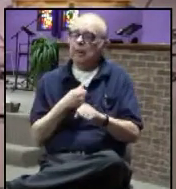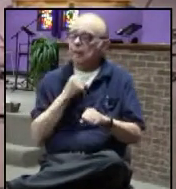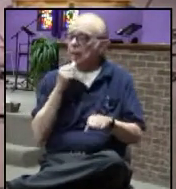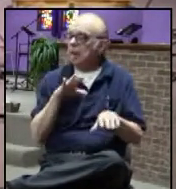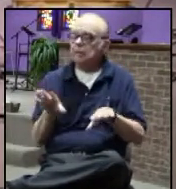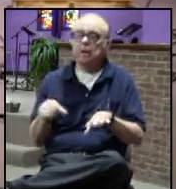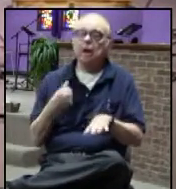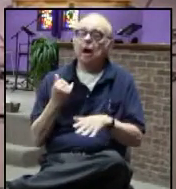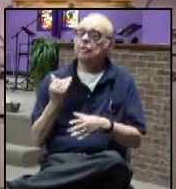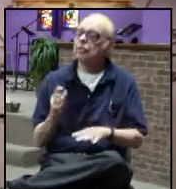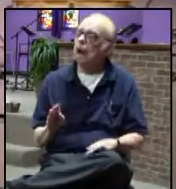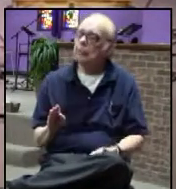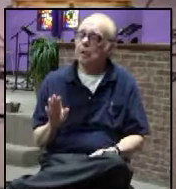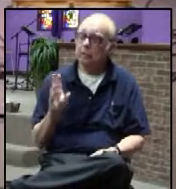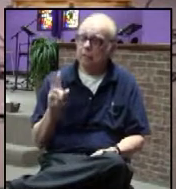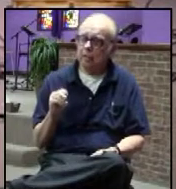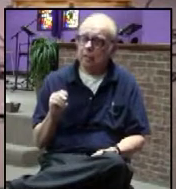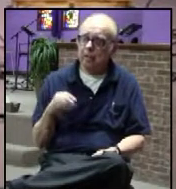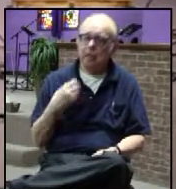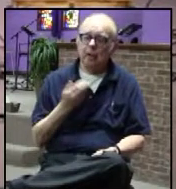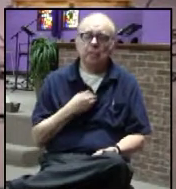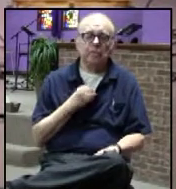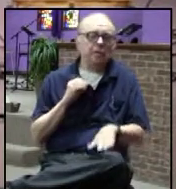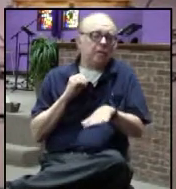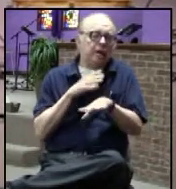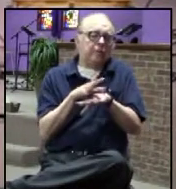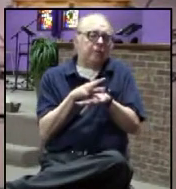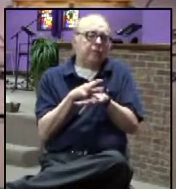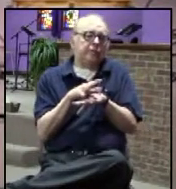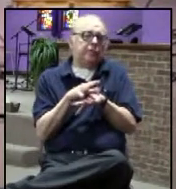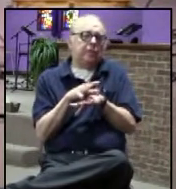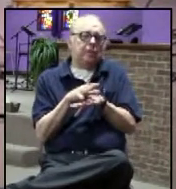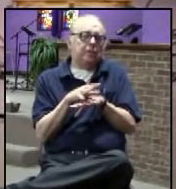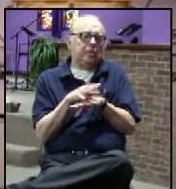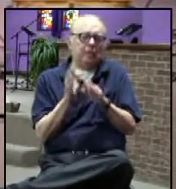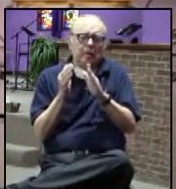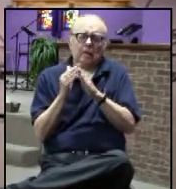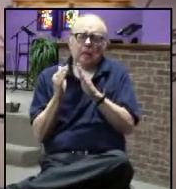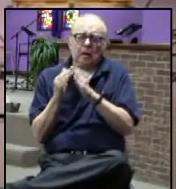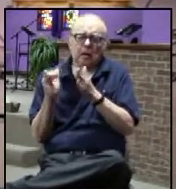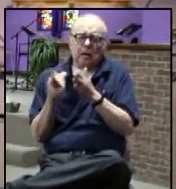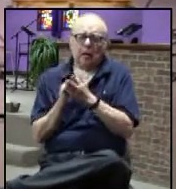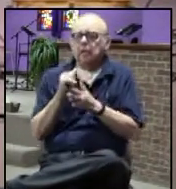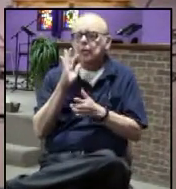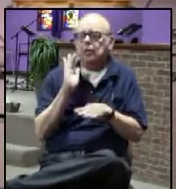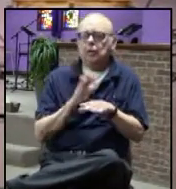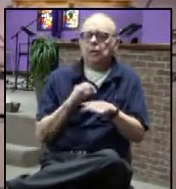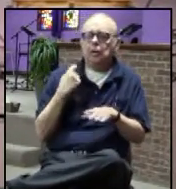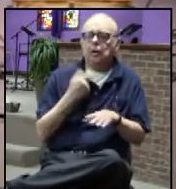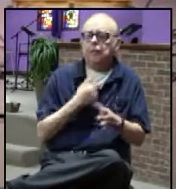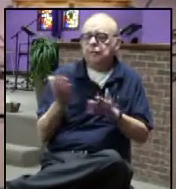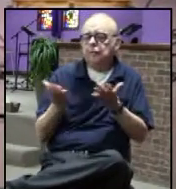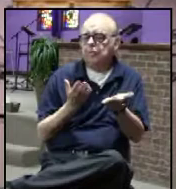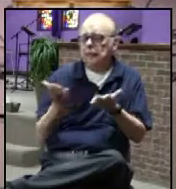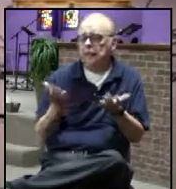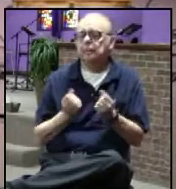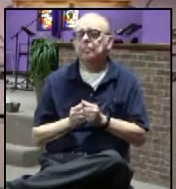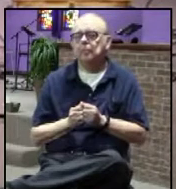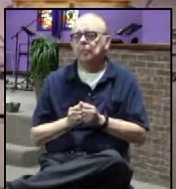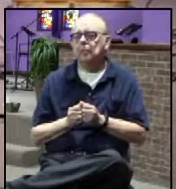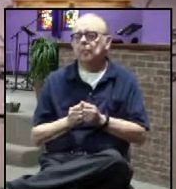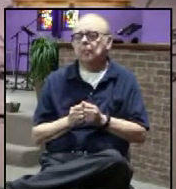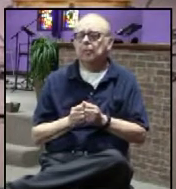job. We have not impacted the community that God has called us to serve in.